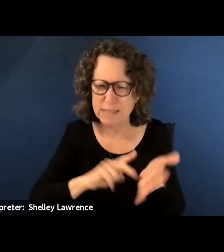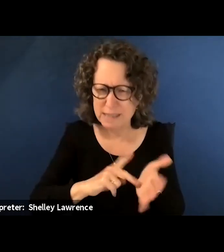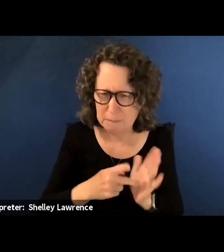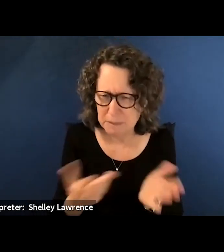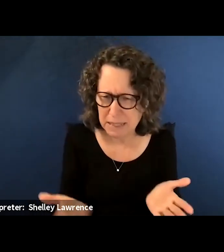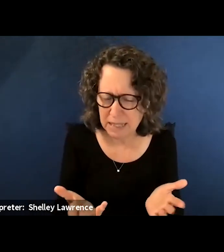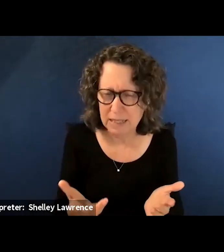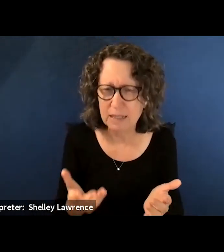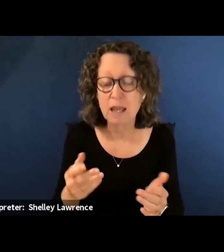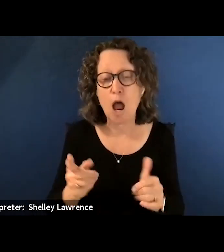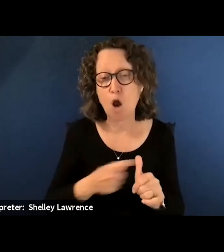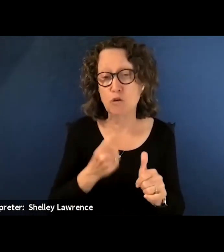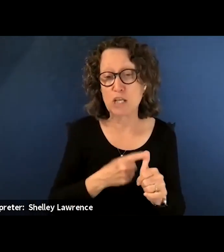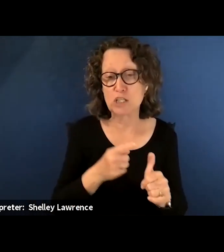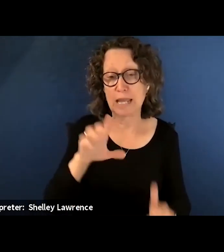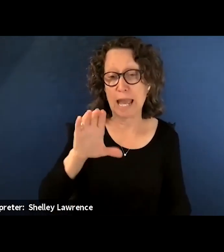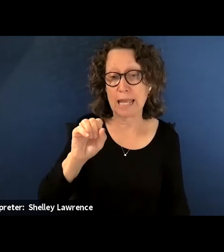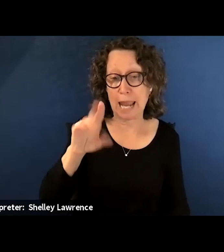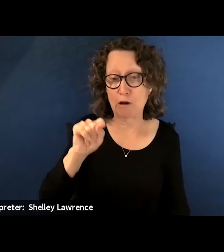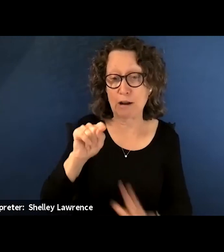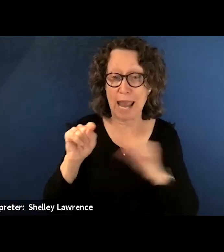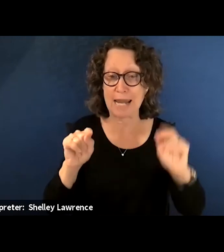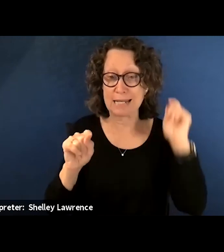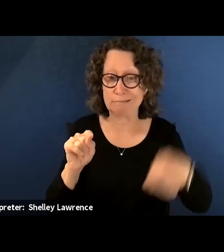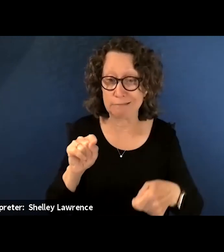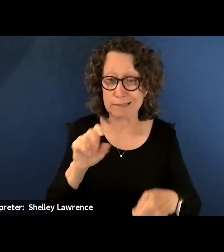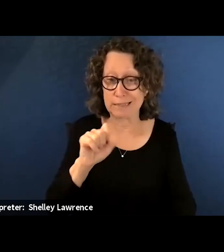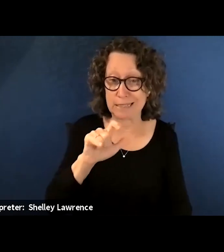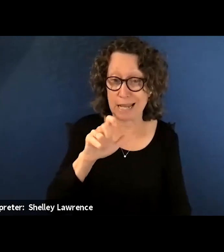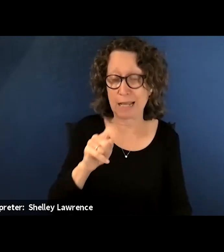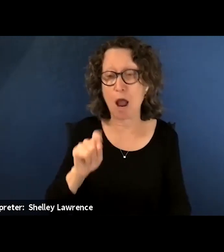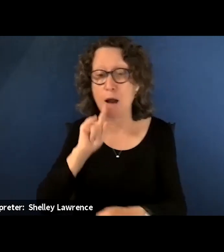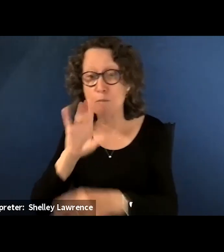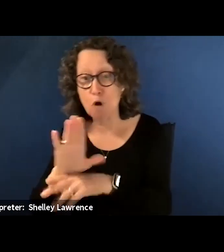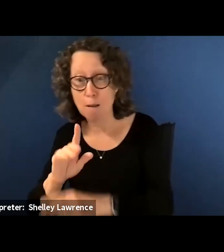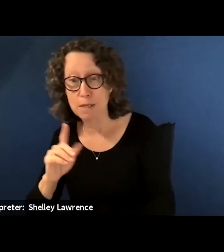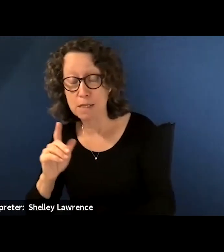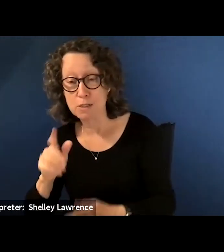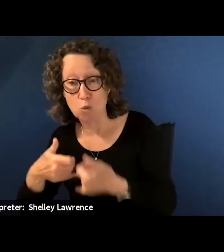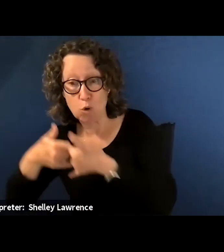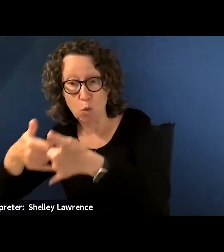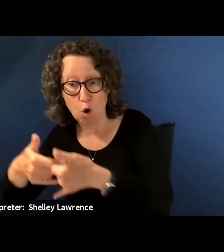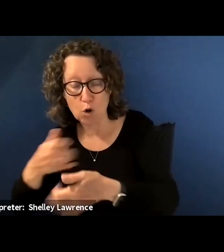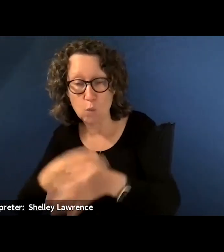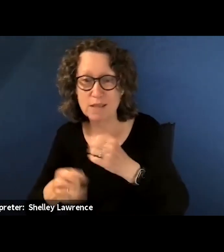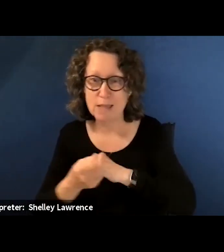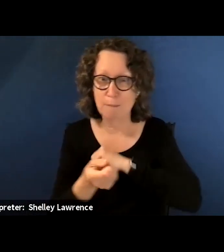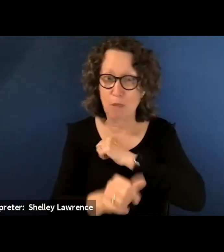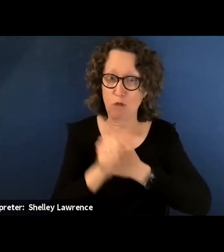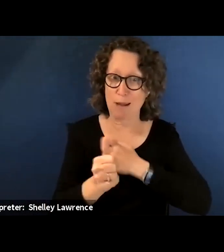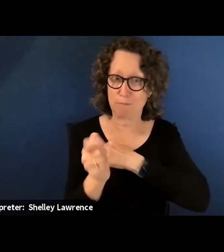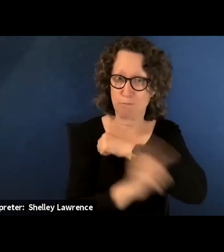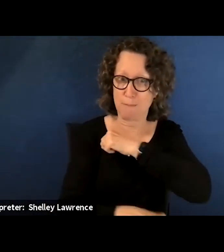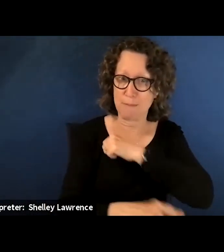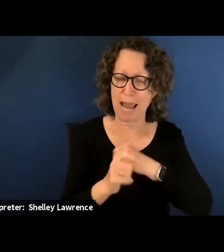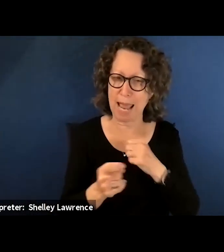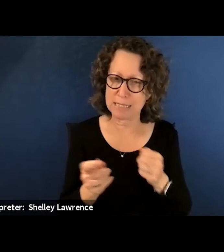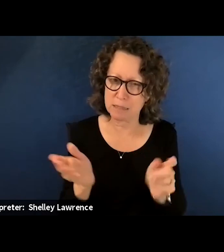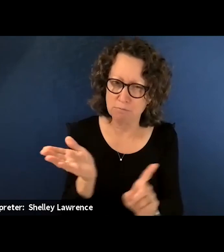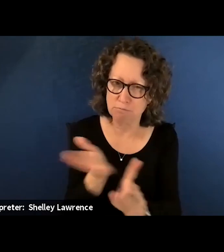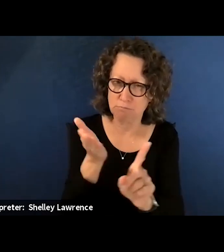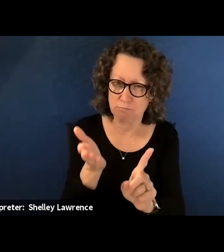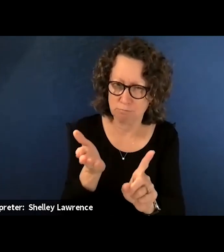this? Originally, the phrase carrot and stick denotes a promised reward coupled with a threatened punishment as a method of persuasion